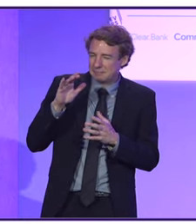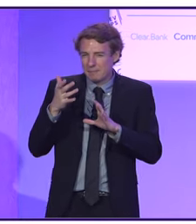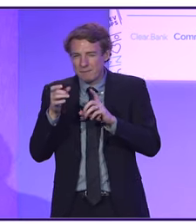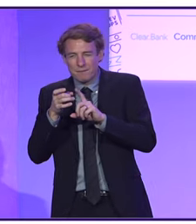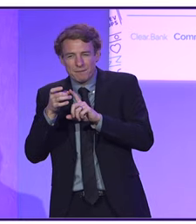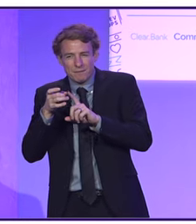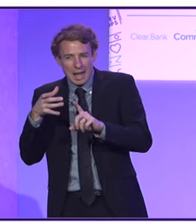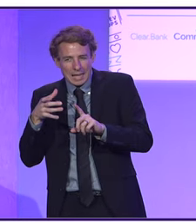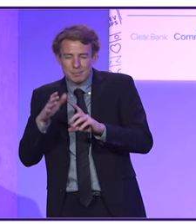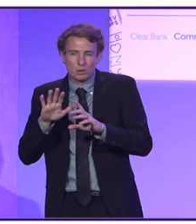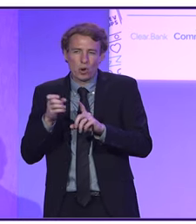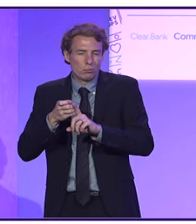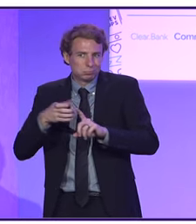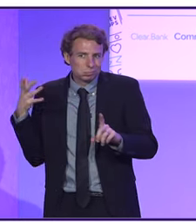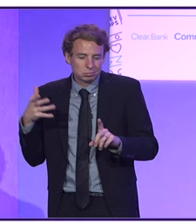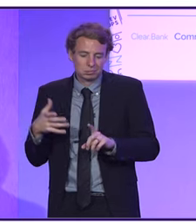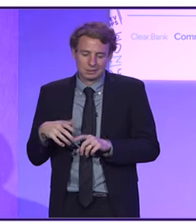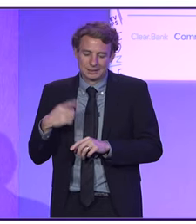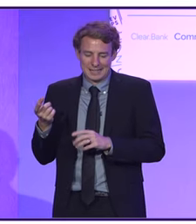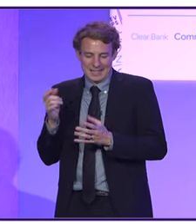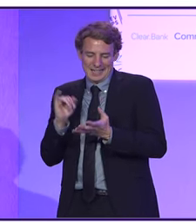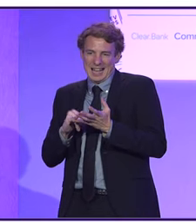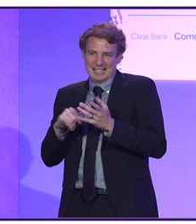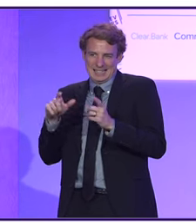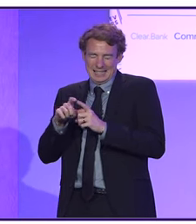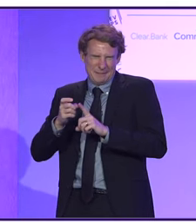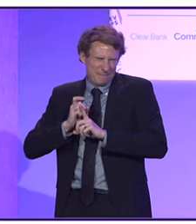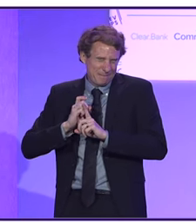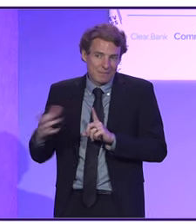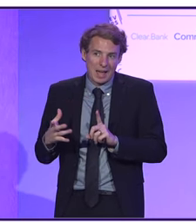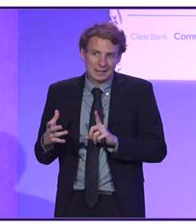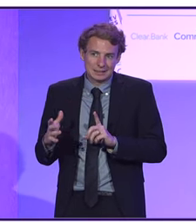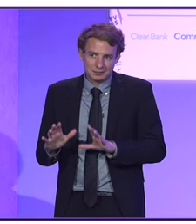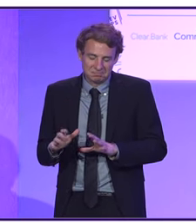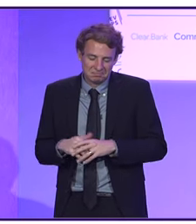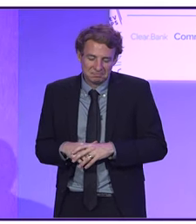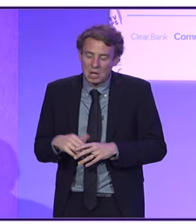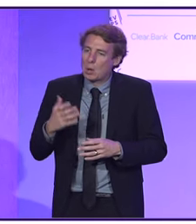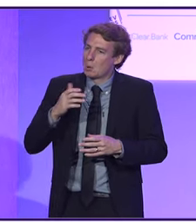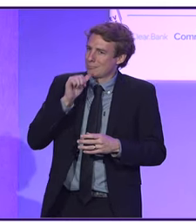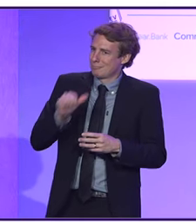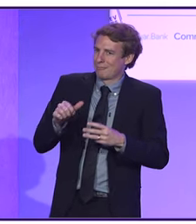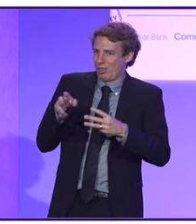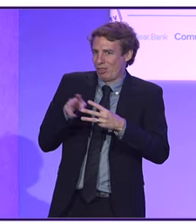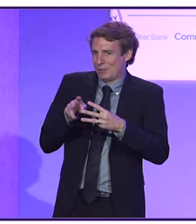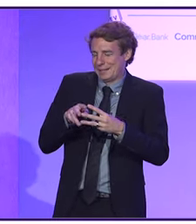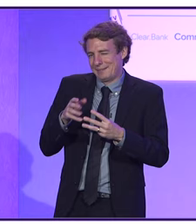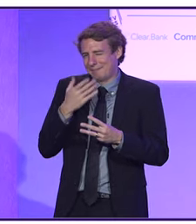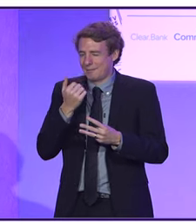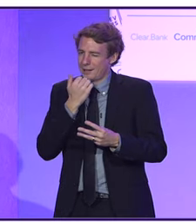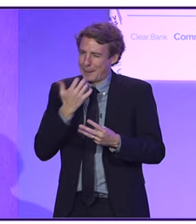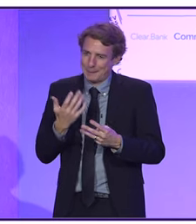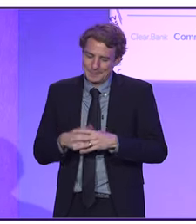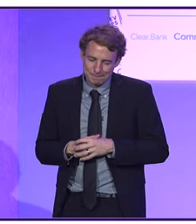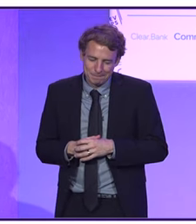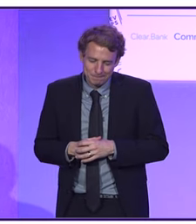blazing fast. And then you have your SSDs, which are very, very fast. Three is a nice number. We like things to come in threes, but this is just an example. The idea